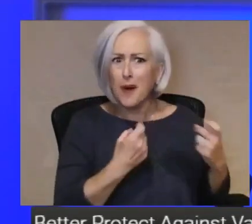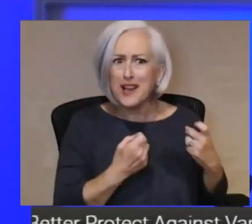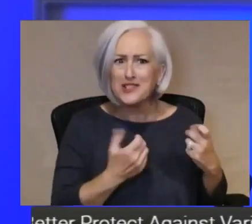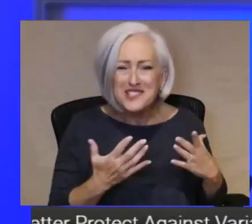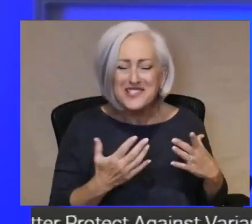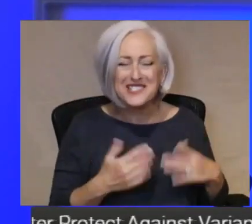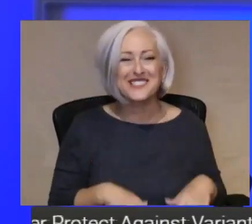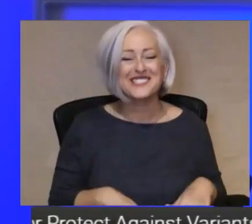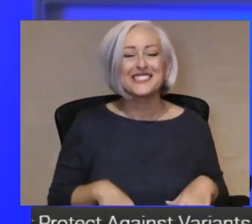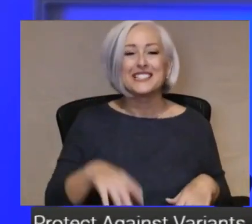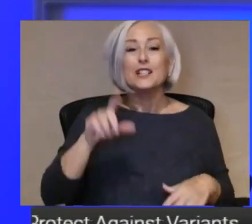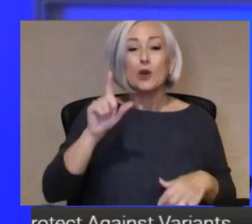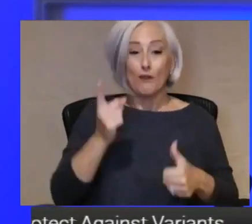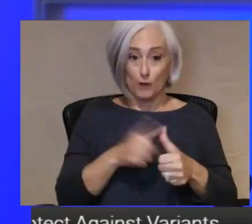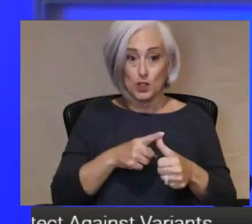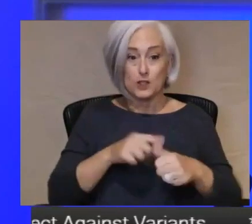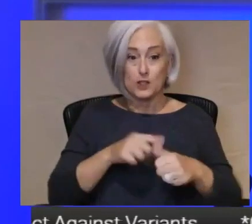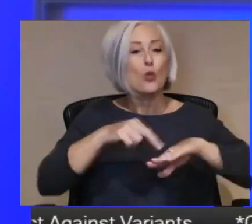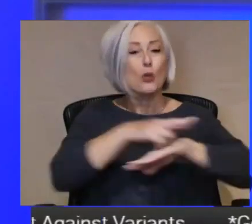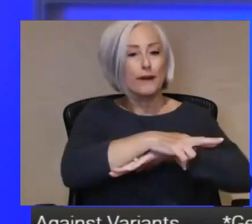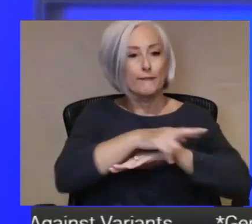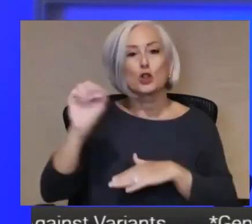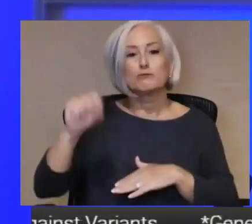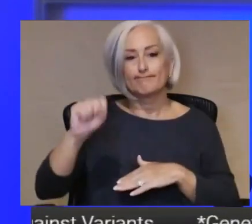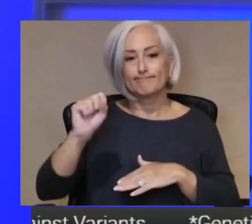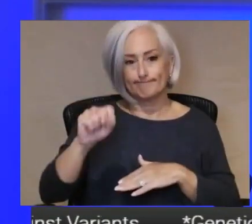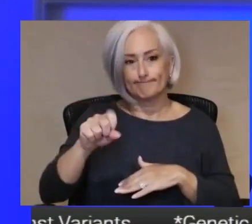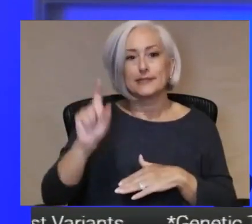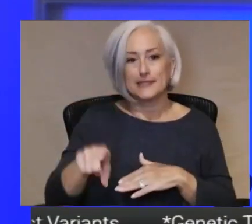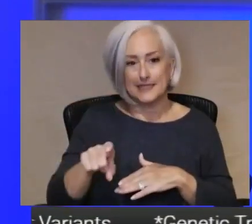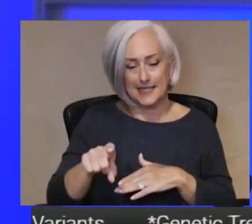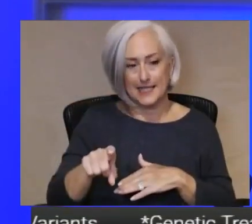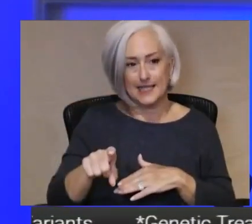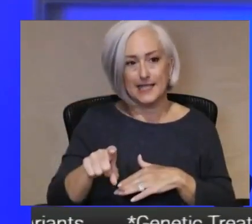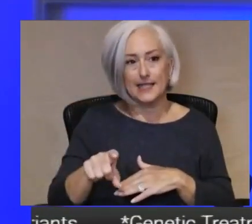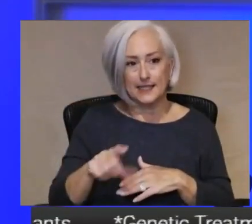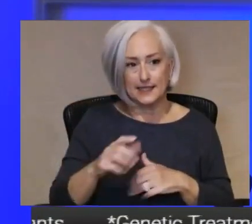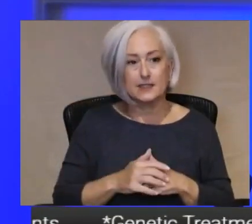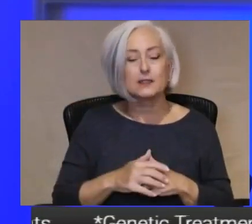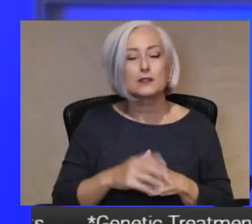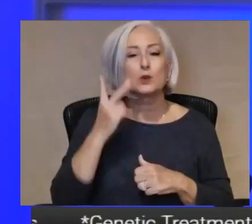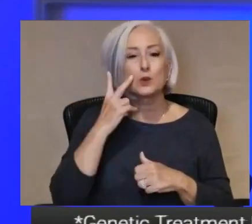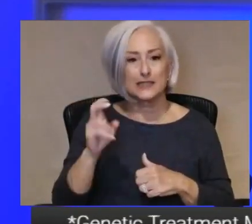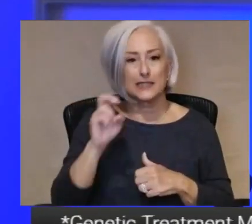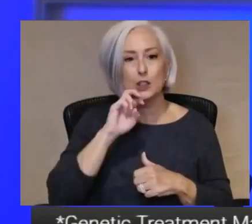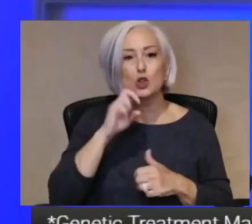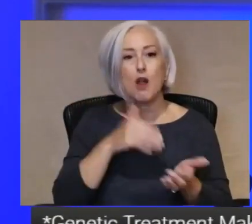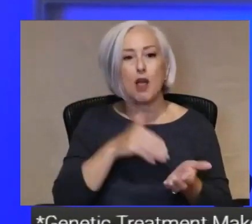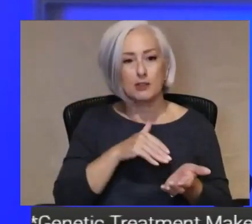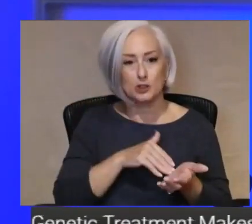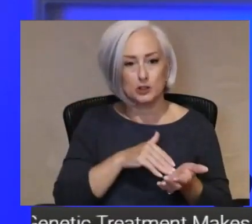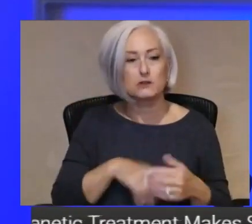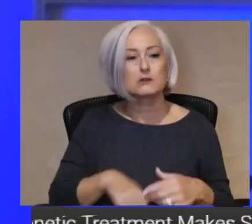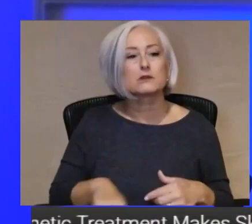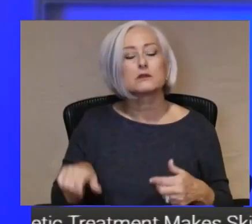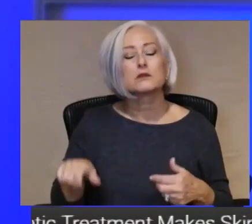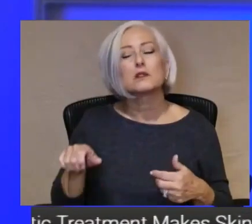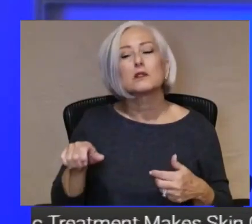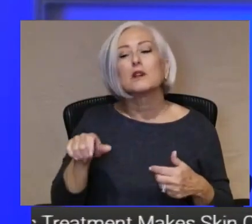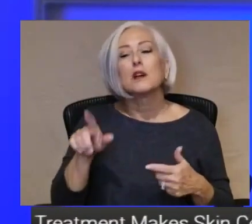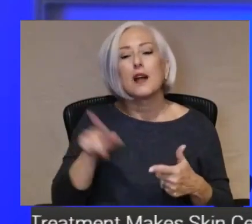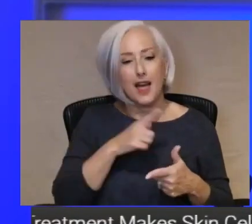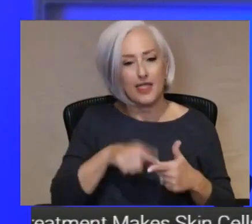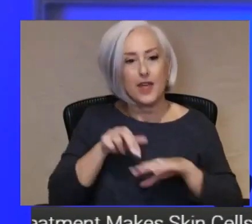you do need a referral to be referred to see a neurologist, and then they can then refer